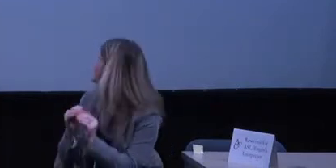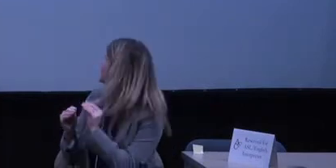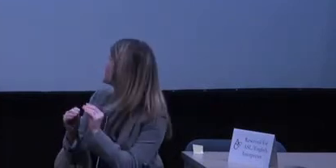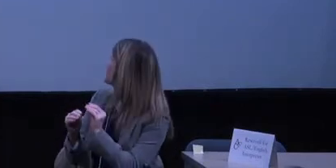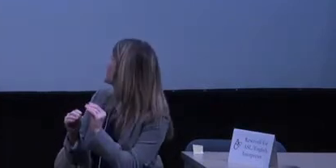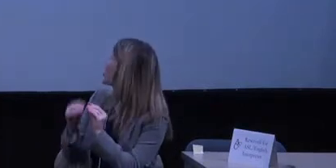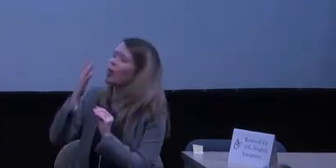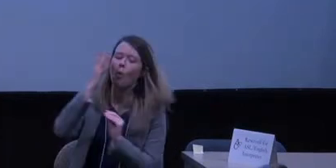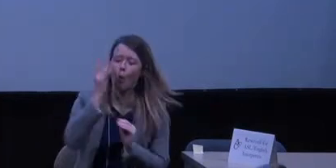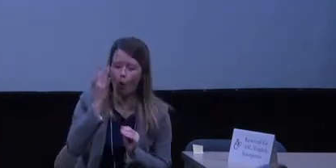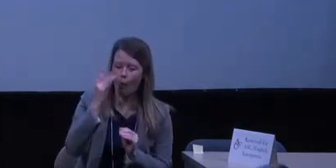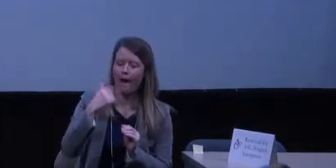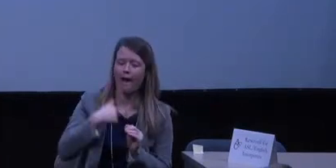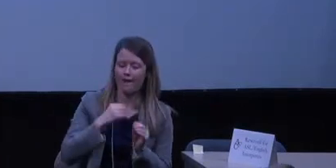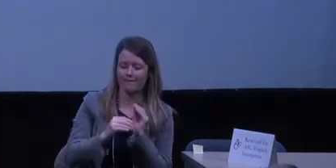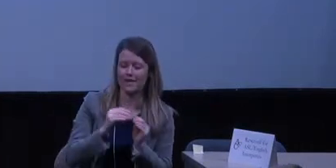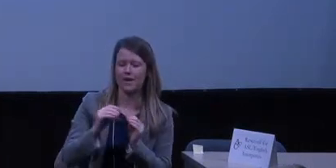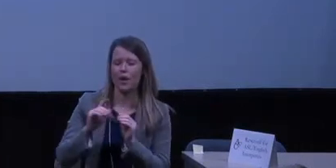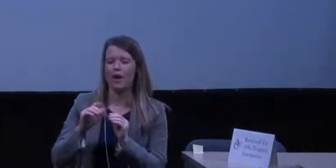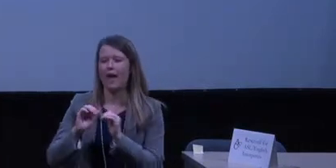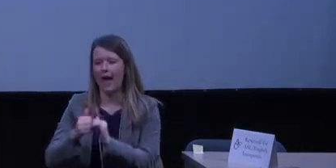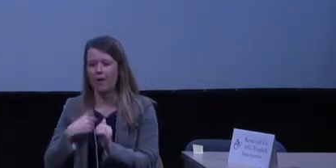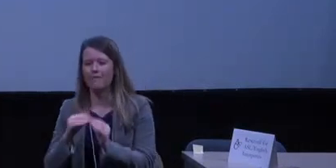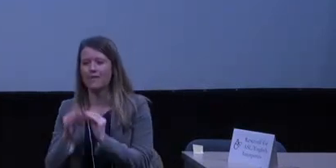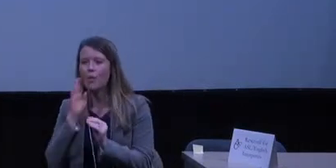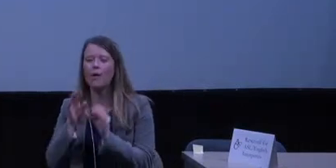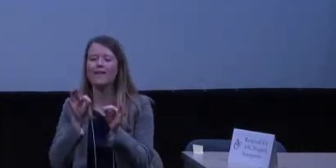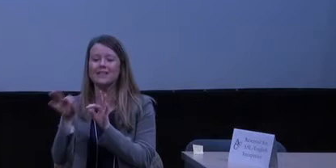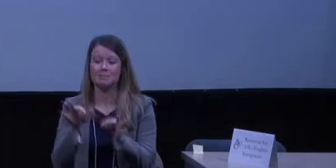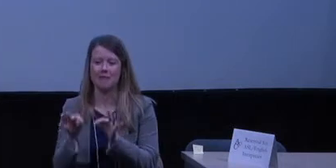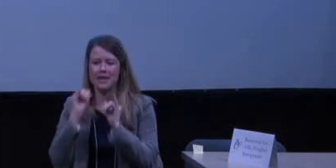actually create that alternative tag.